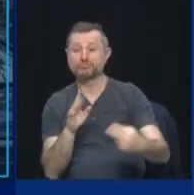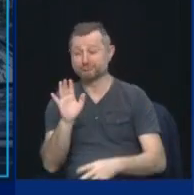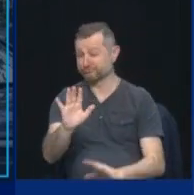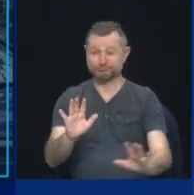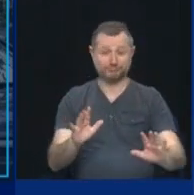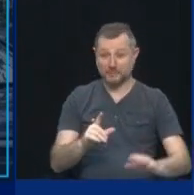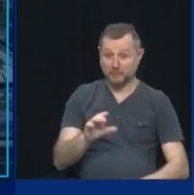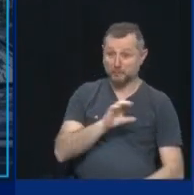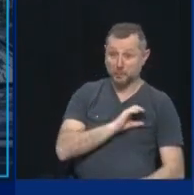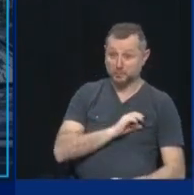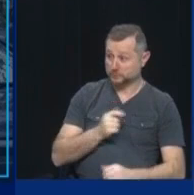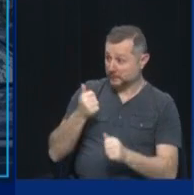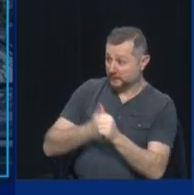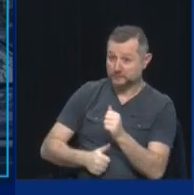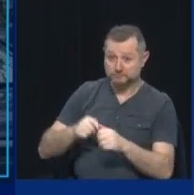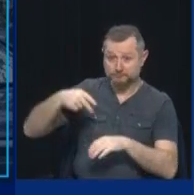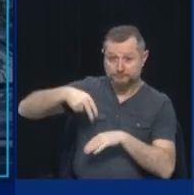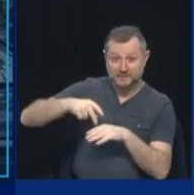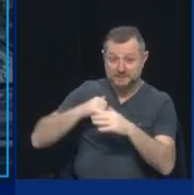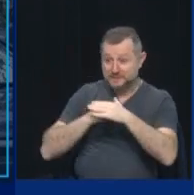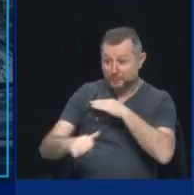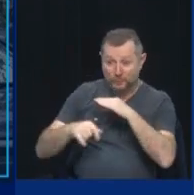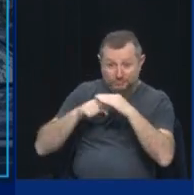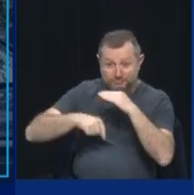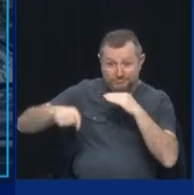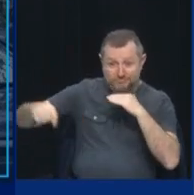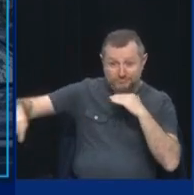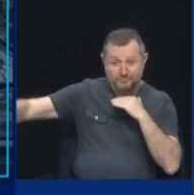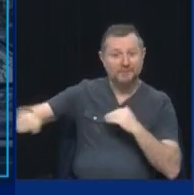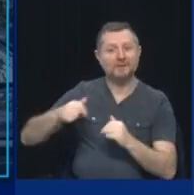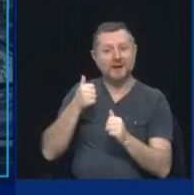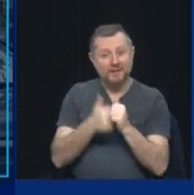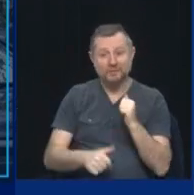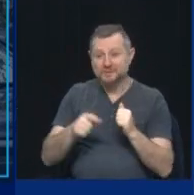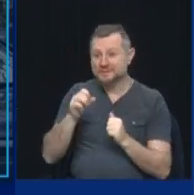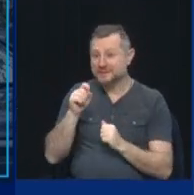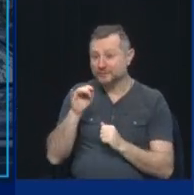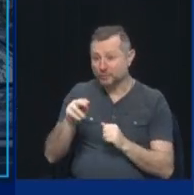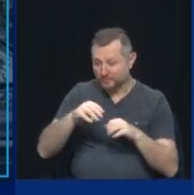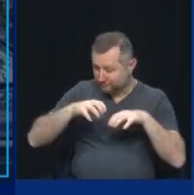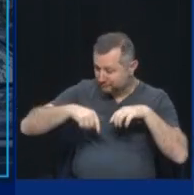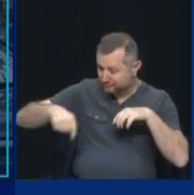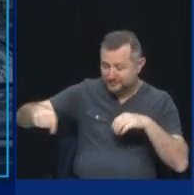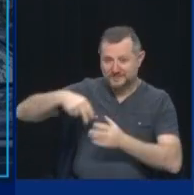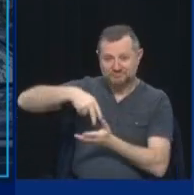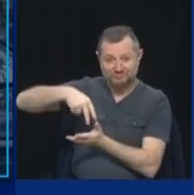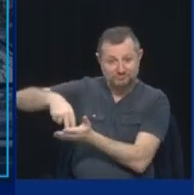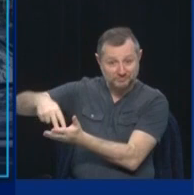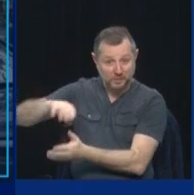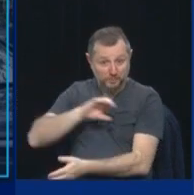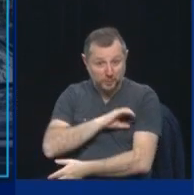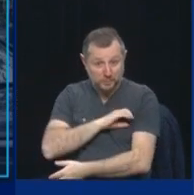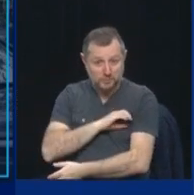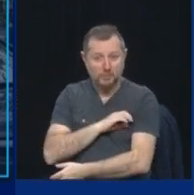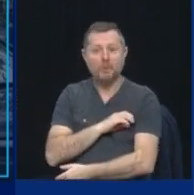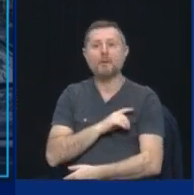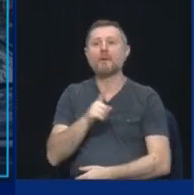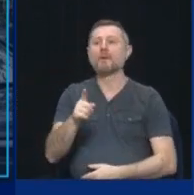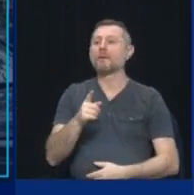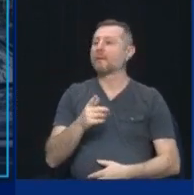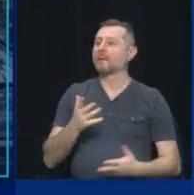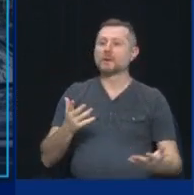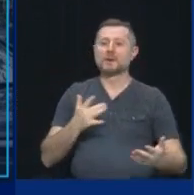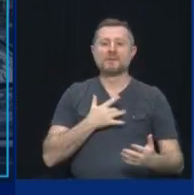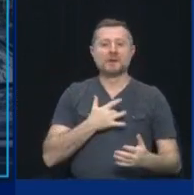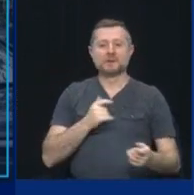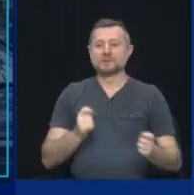train? Would you put a cop in every station on the subways? We need change. What would you do with the bail reform